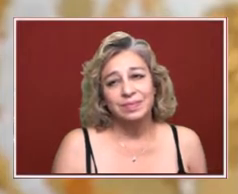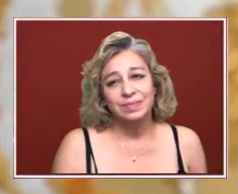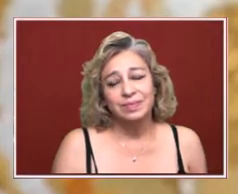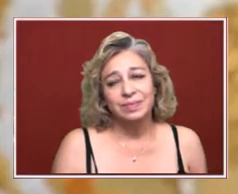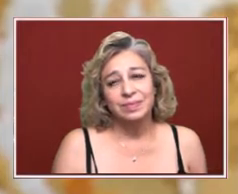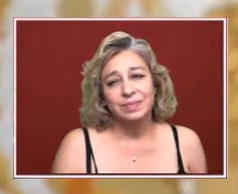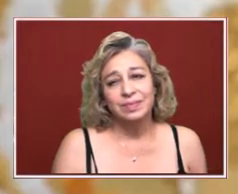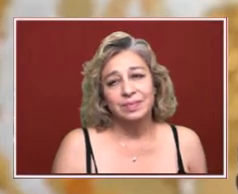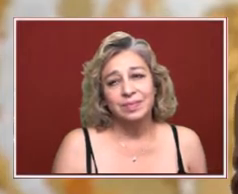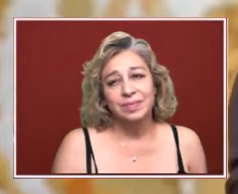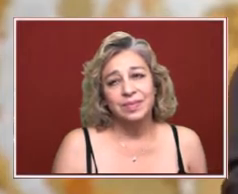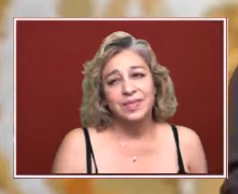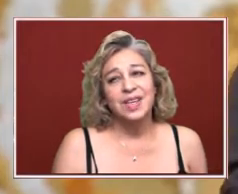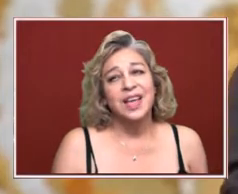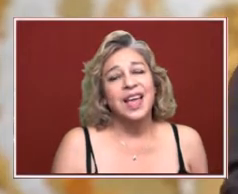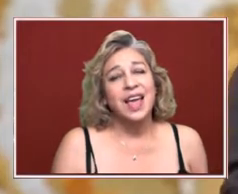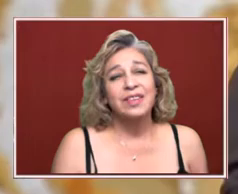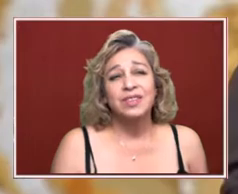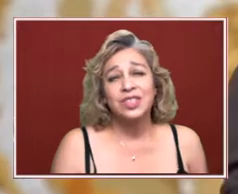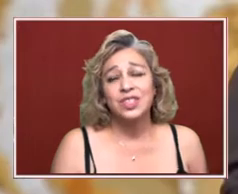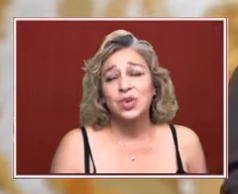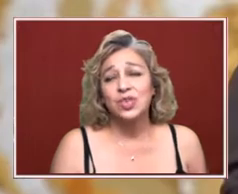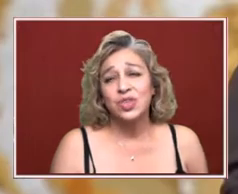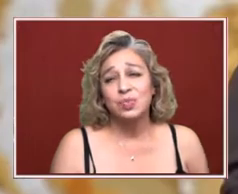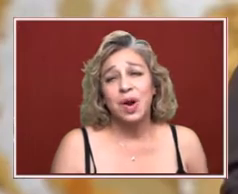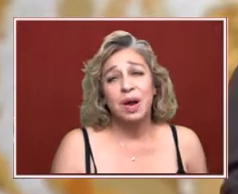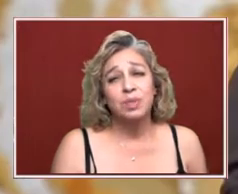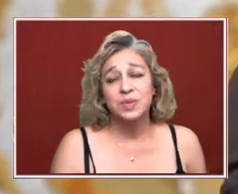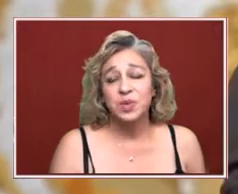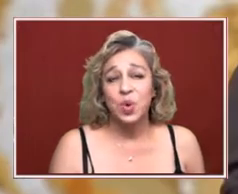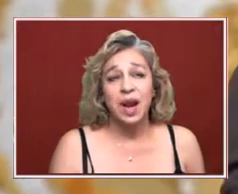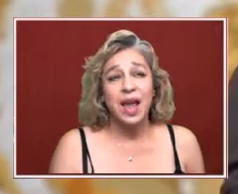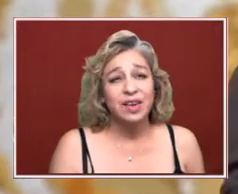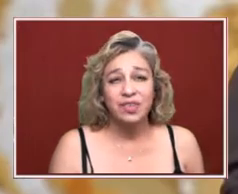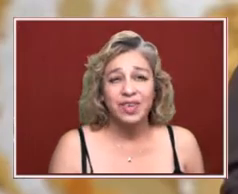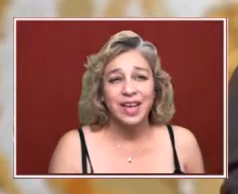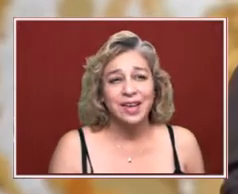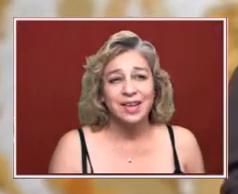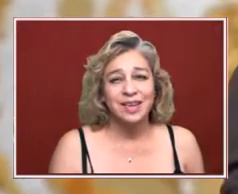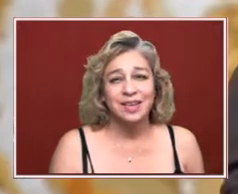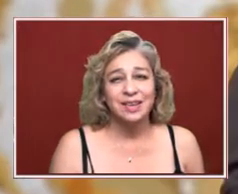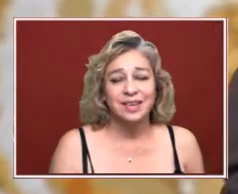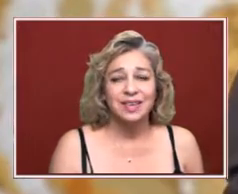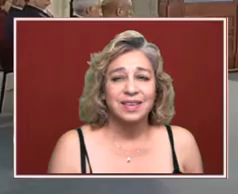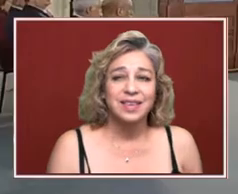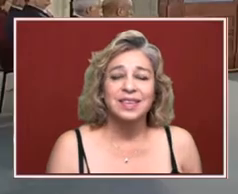agravaron los problemas sociales. And the social problems were aggravated.